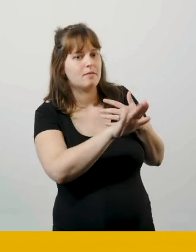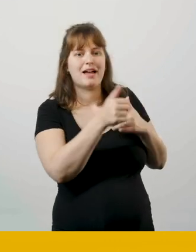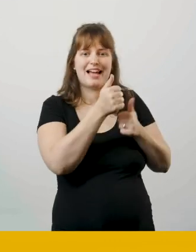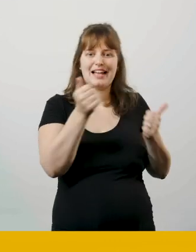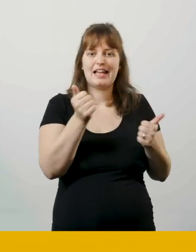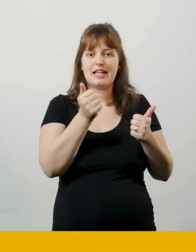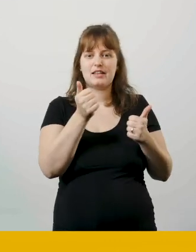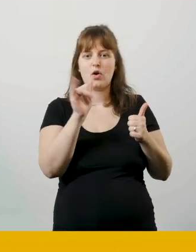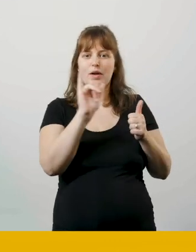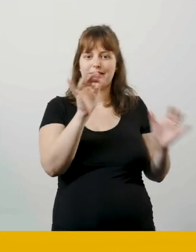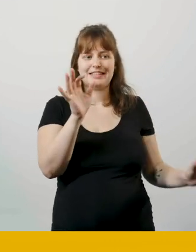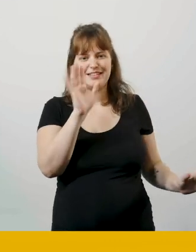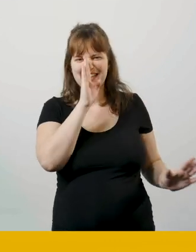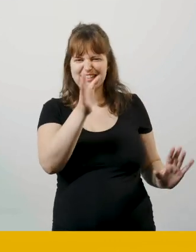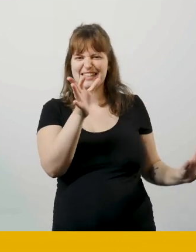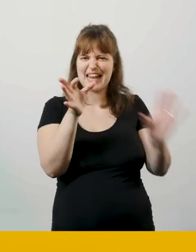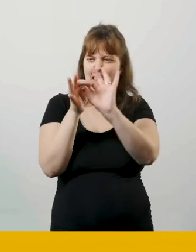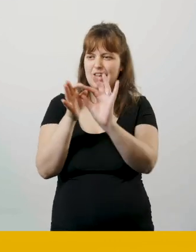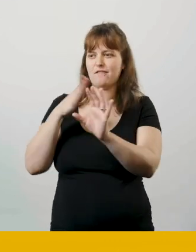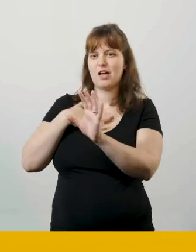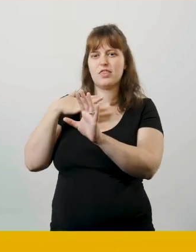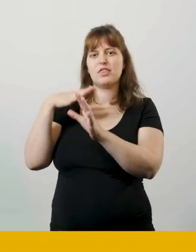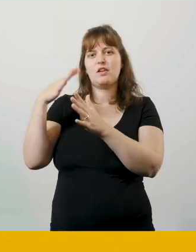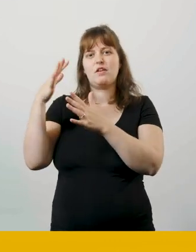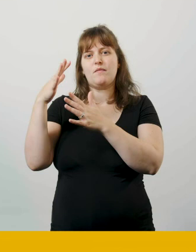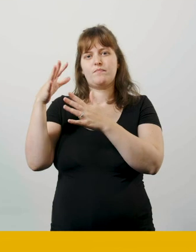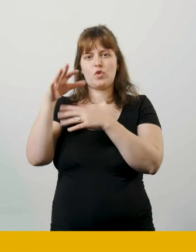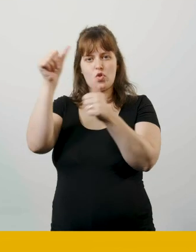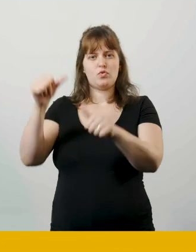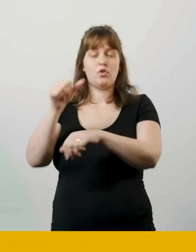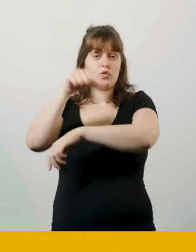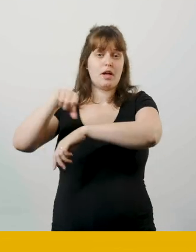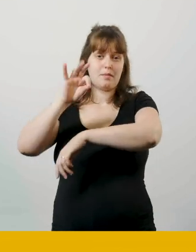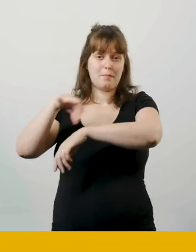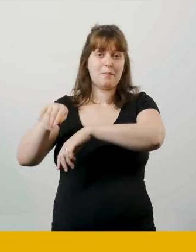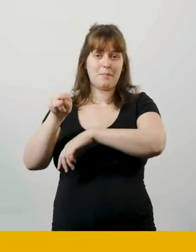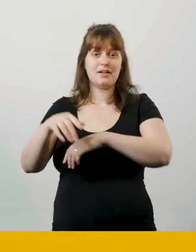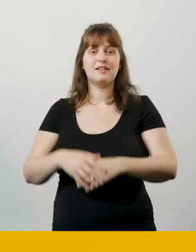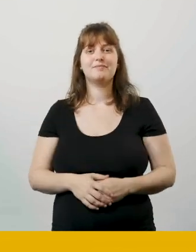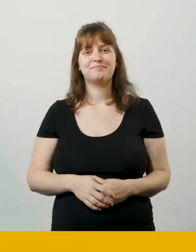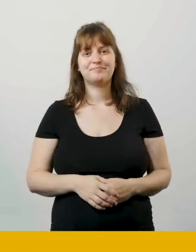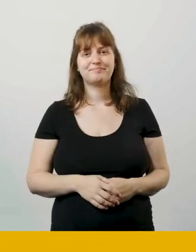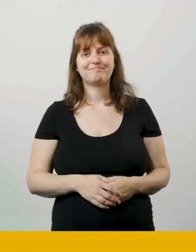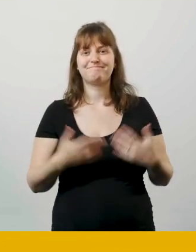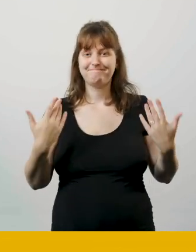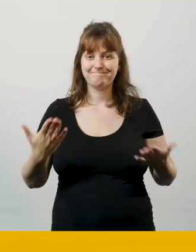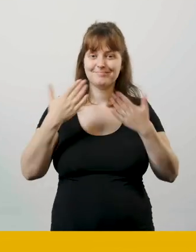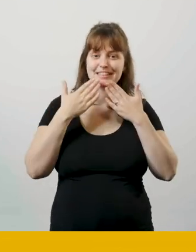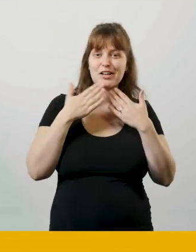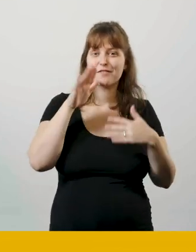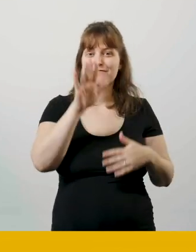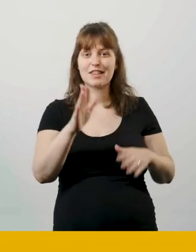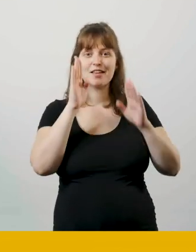are directly linked with your design. I wanted to thank you for your attention and your time.